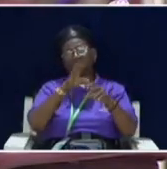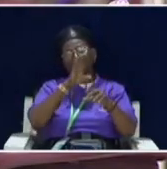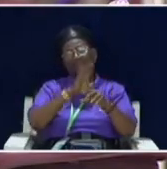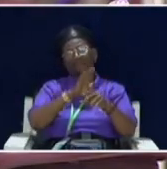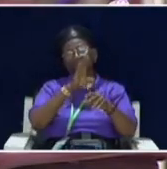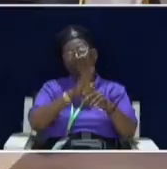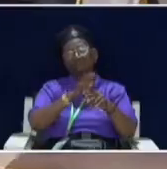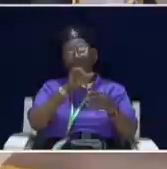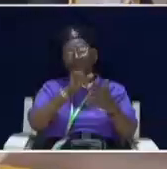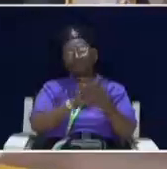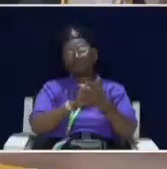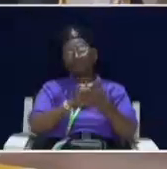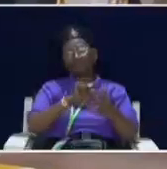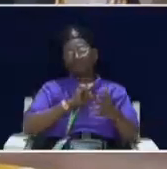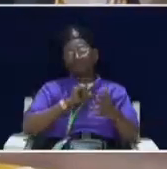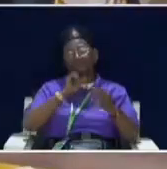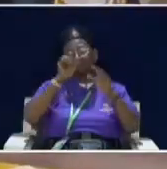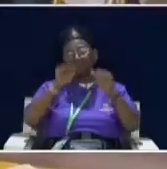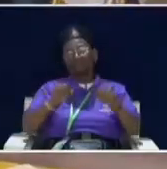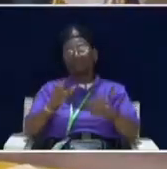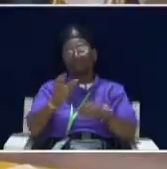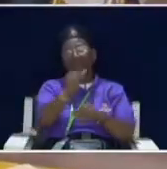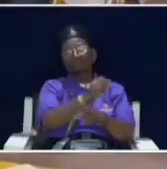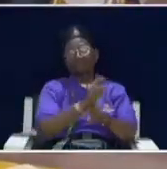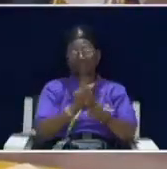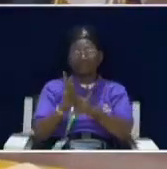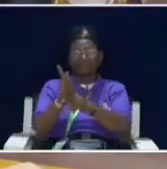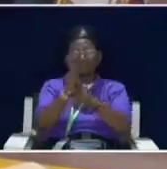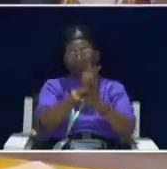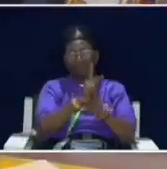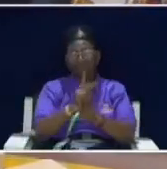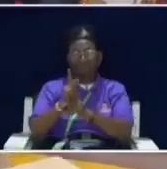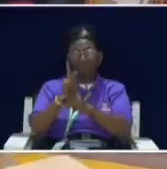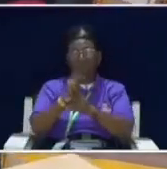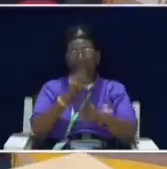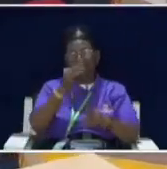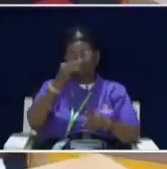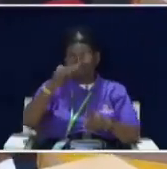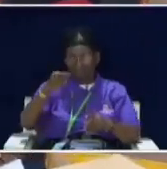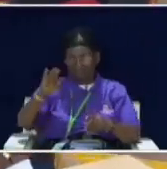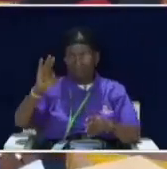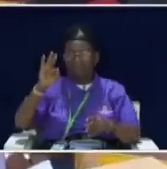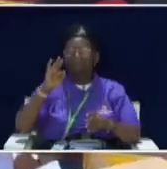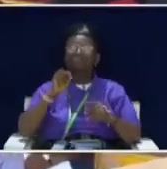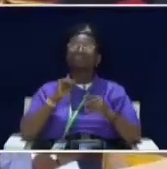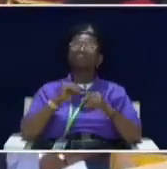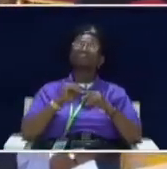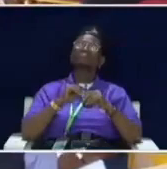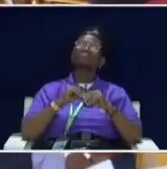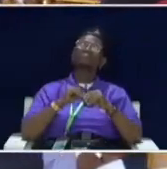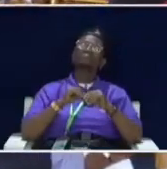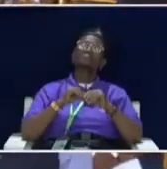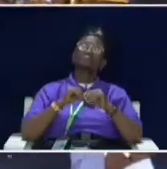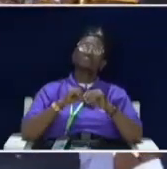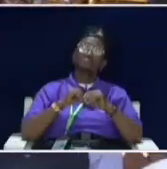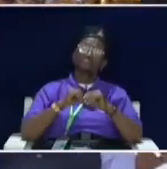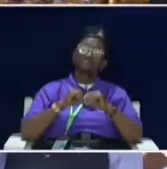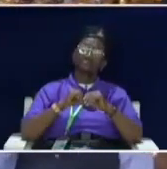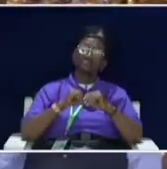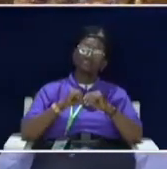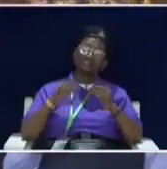ise la kan be lowo lowo ti ninu ijo ti mo le joju ko ki nse.